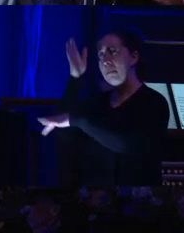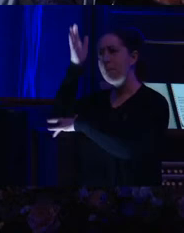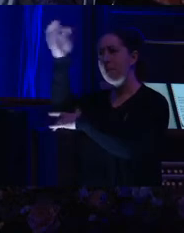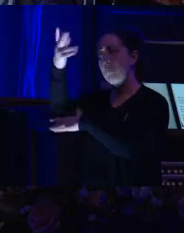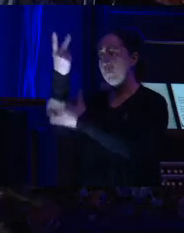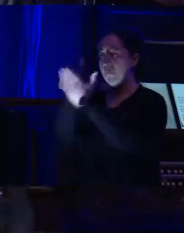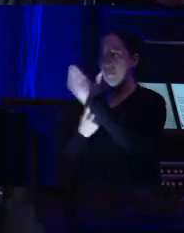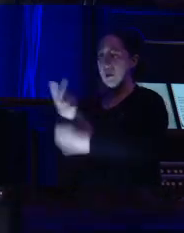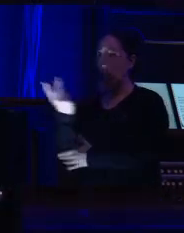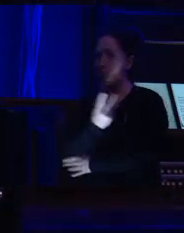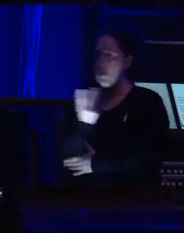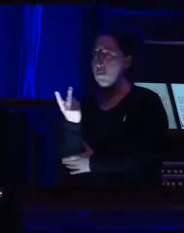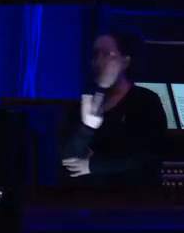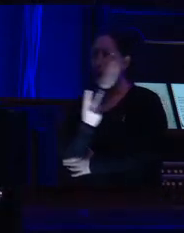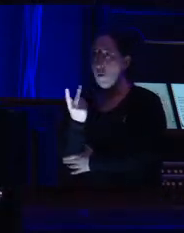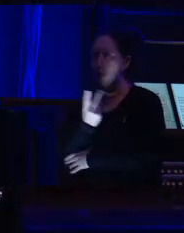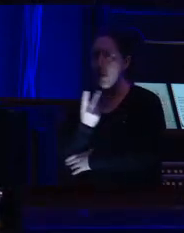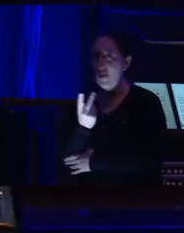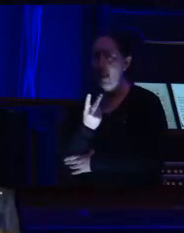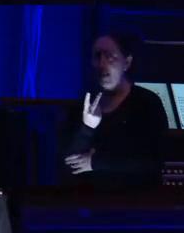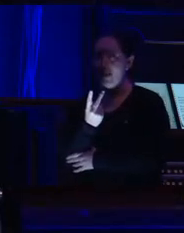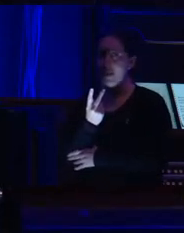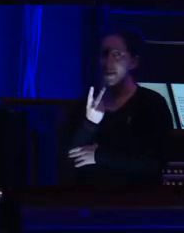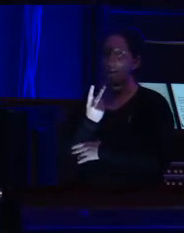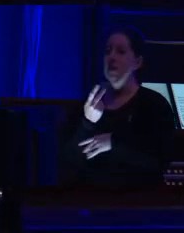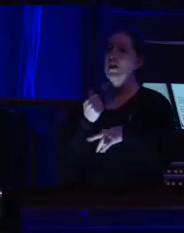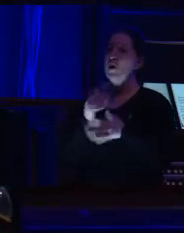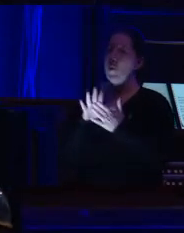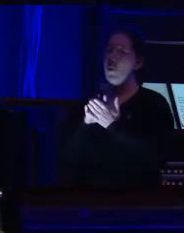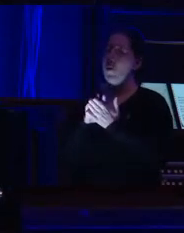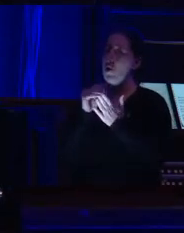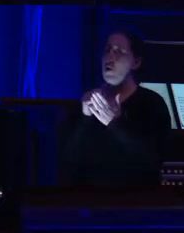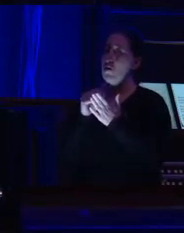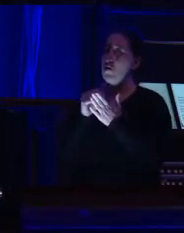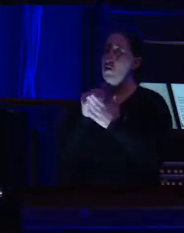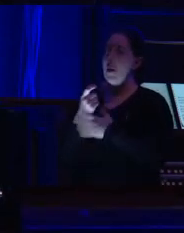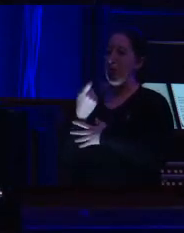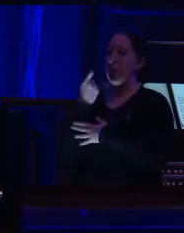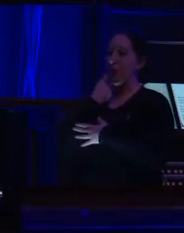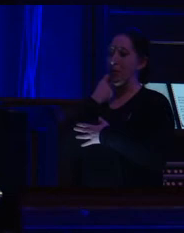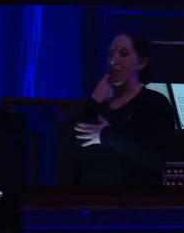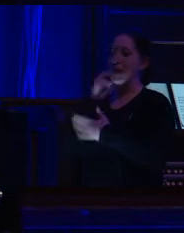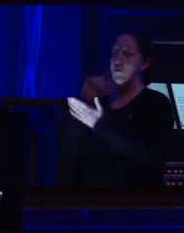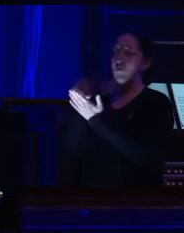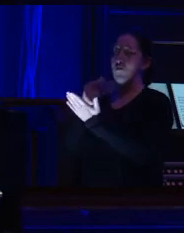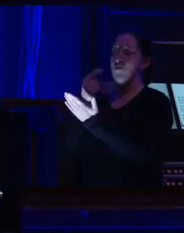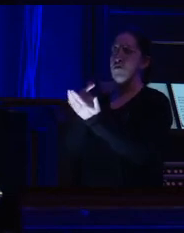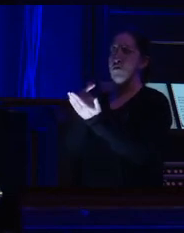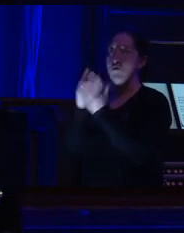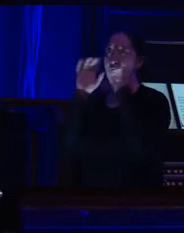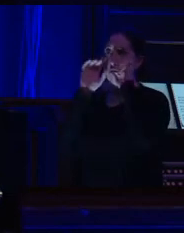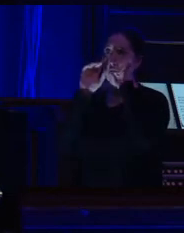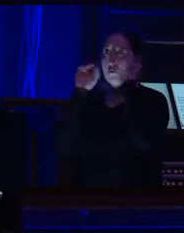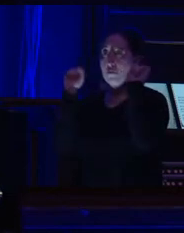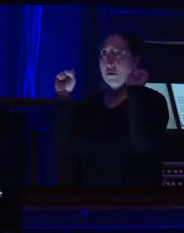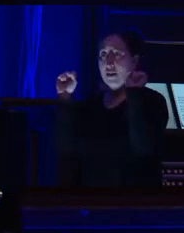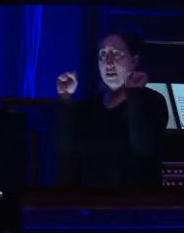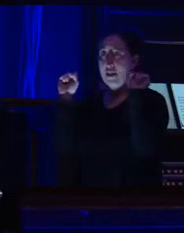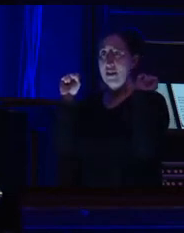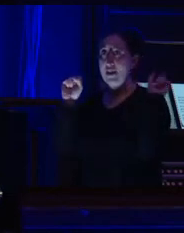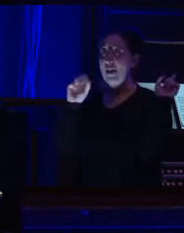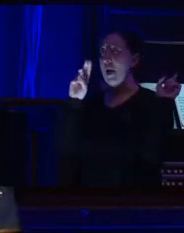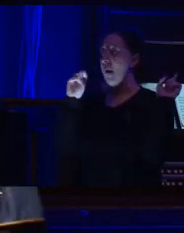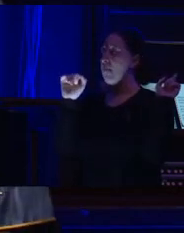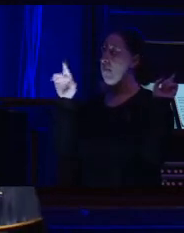Both of us benefit from our immediate predecessor, who is on the platform party, President Emerita Mary